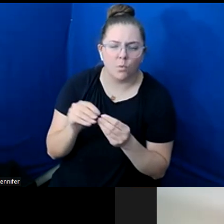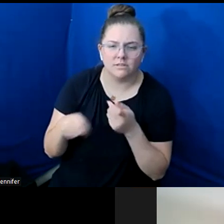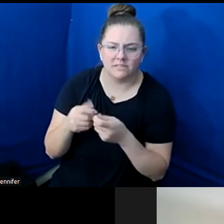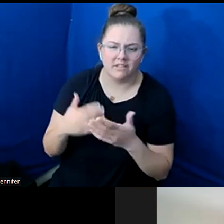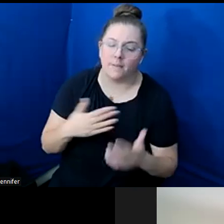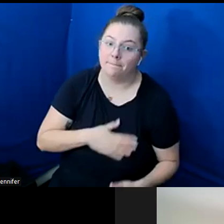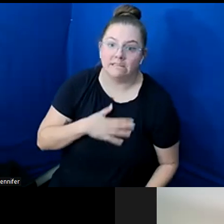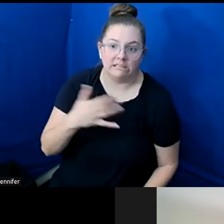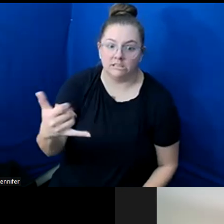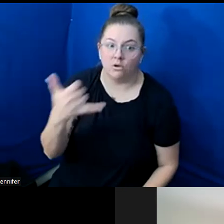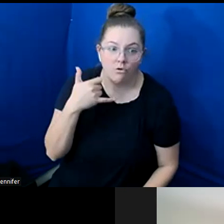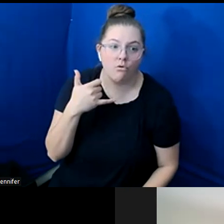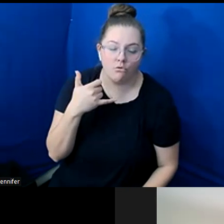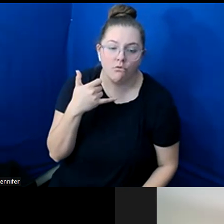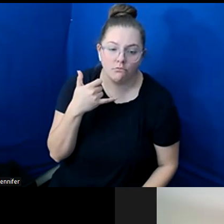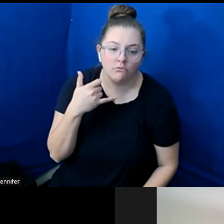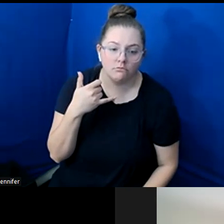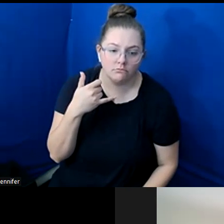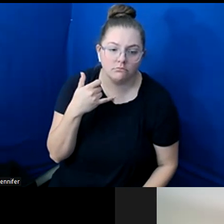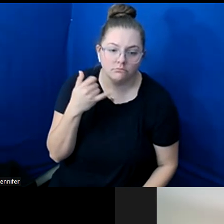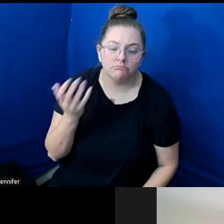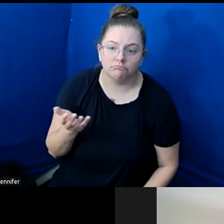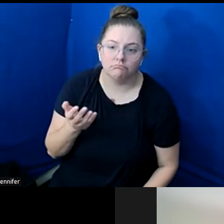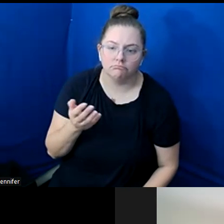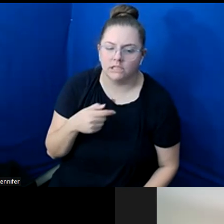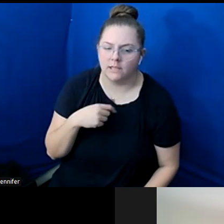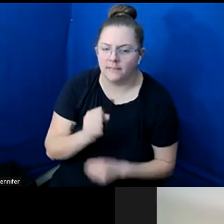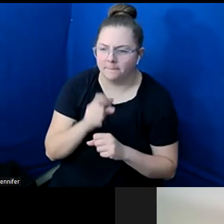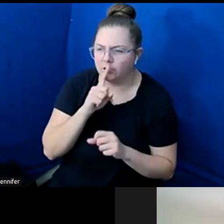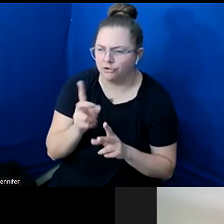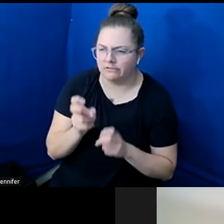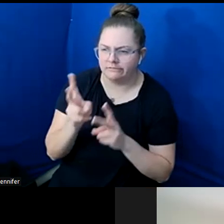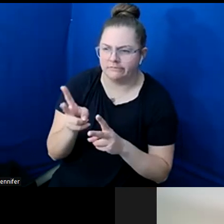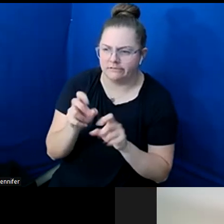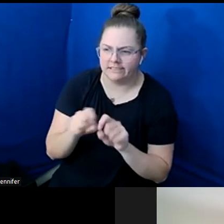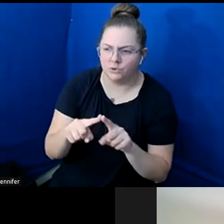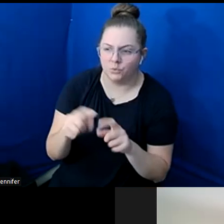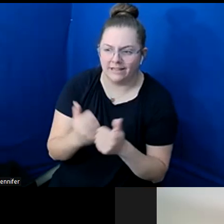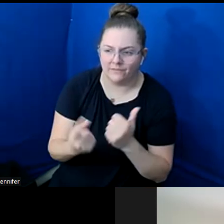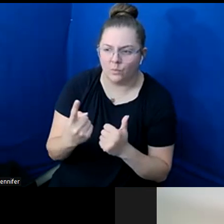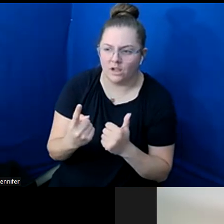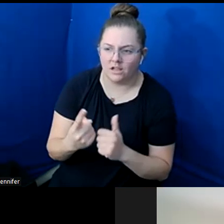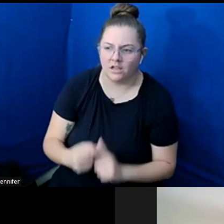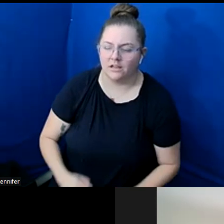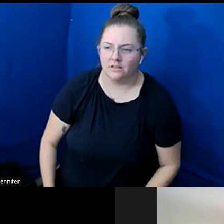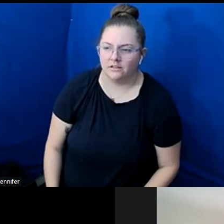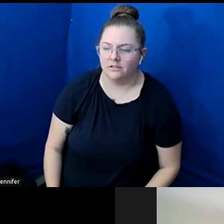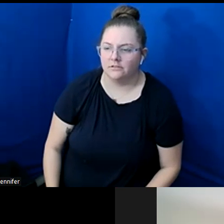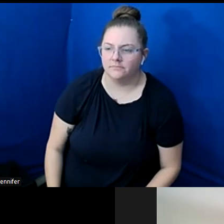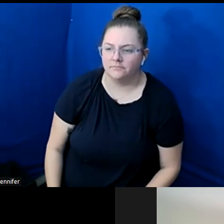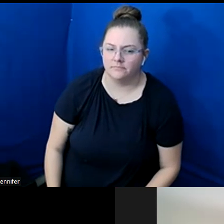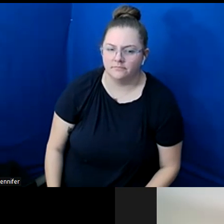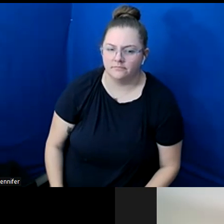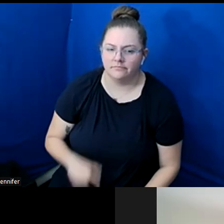call back. And let me just make sure I'm sending this to everyone in the meeting here. Lots of